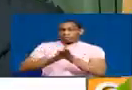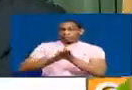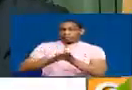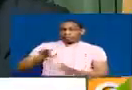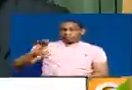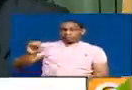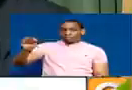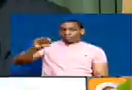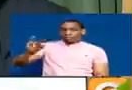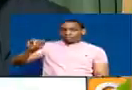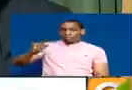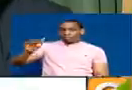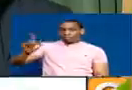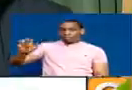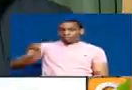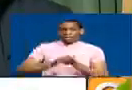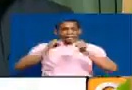Sichale J.A. dissenting.